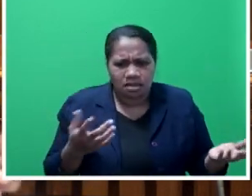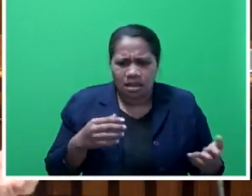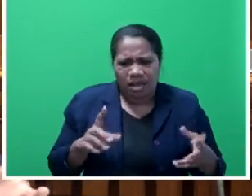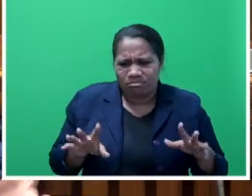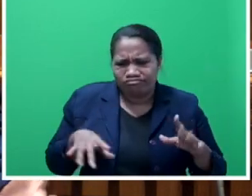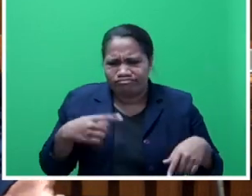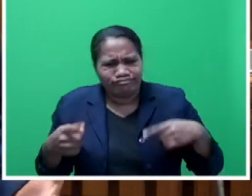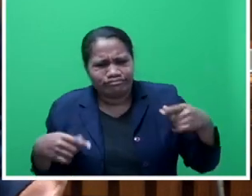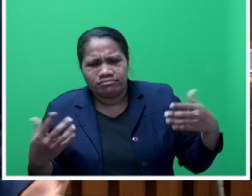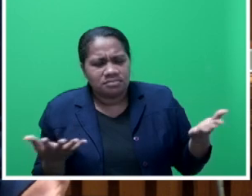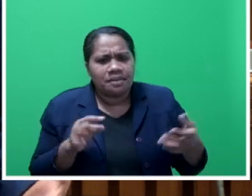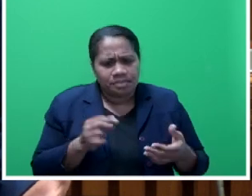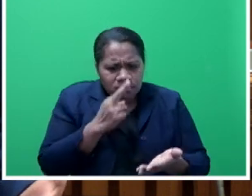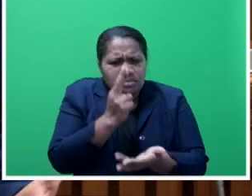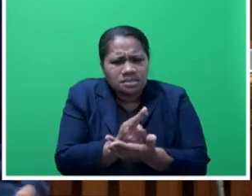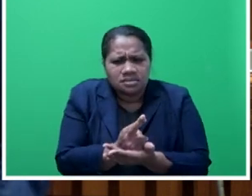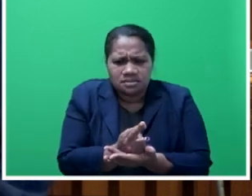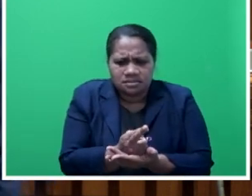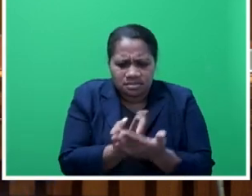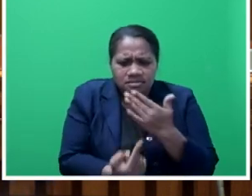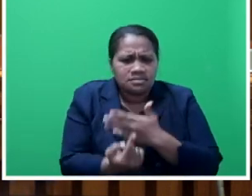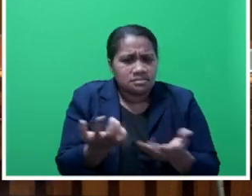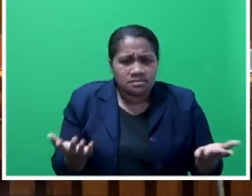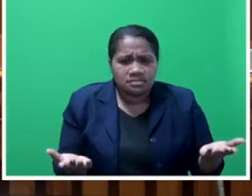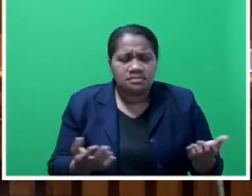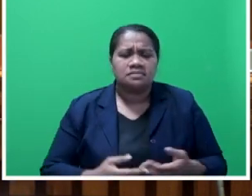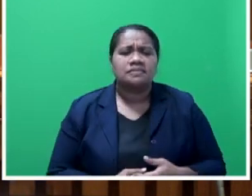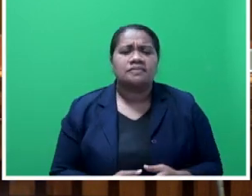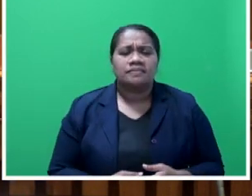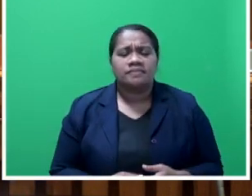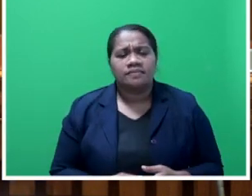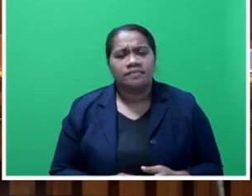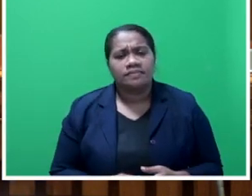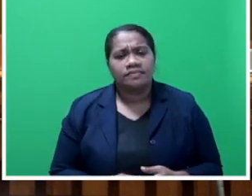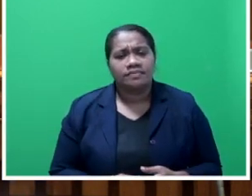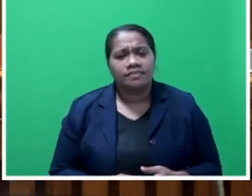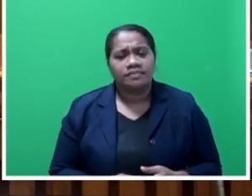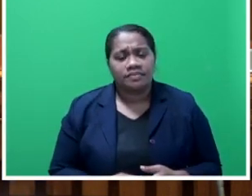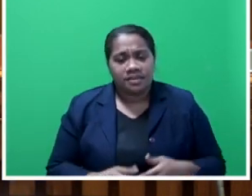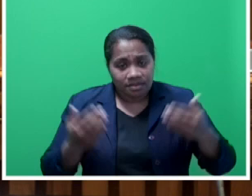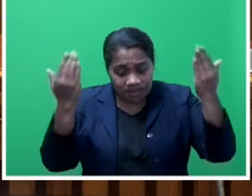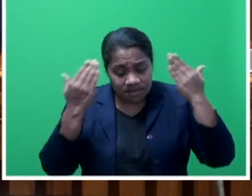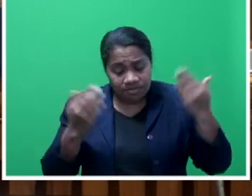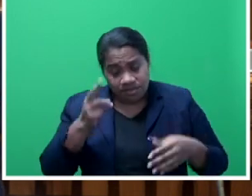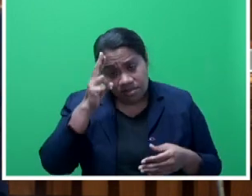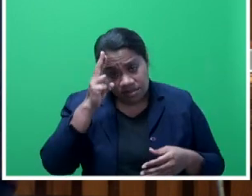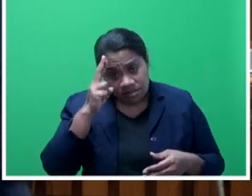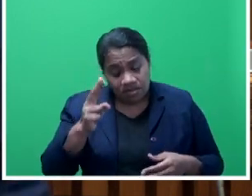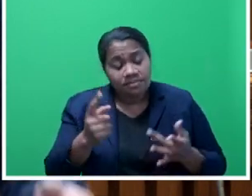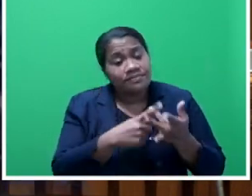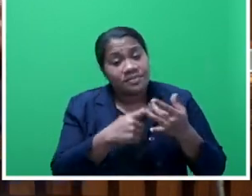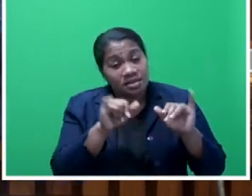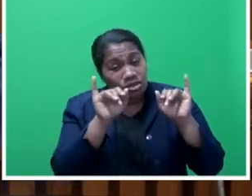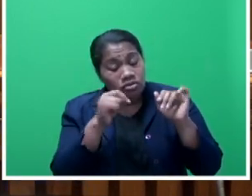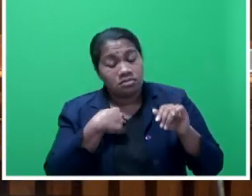hardcore realities that we are dealing with. Mr. Speaker, sir, The other issue that I also wanted to highlight, he said,